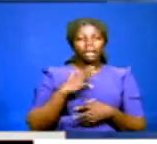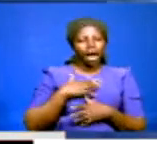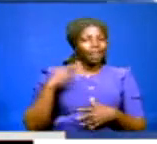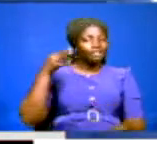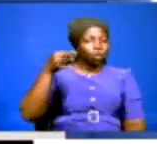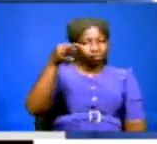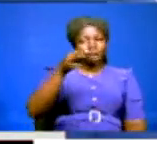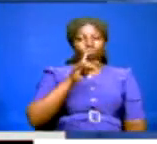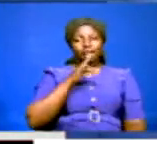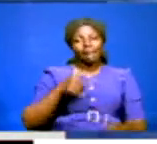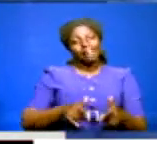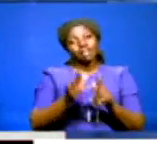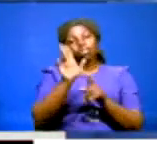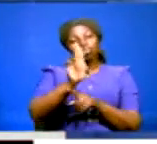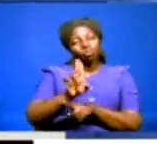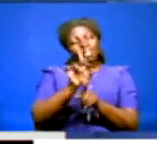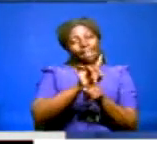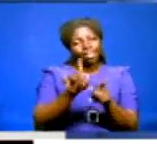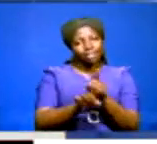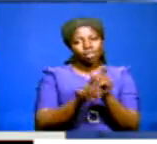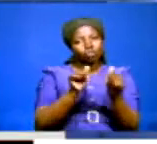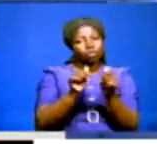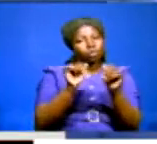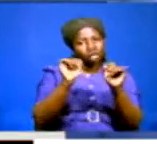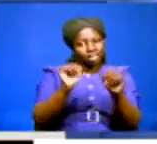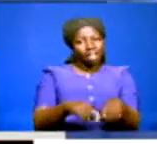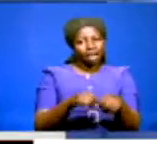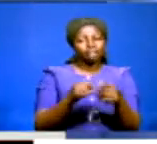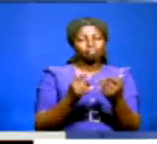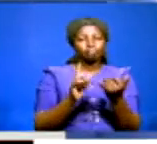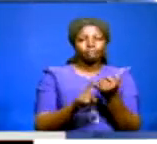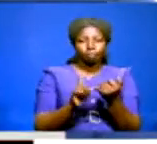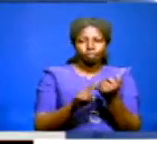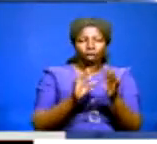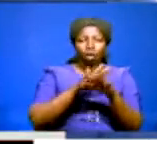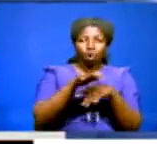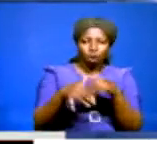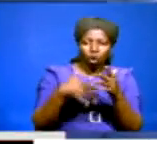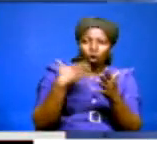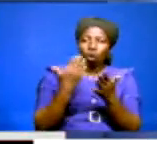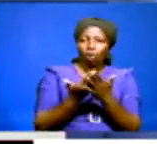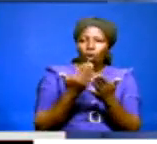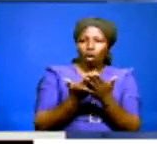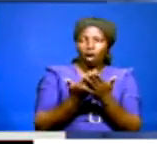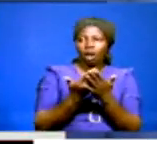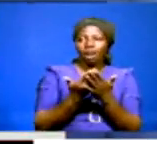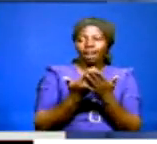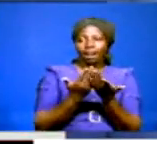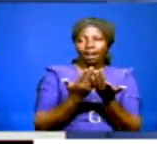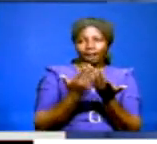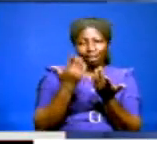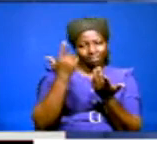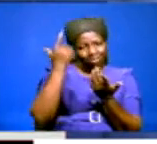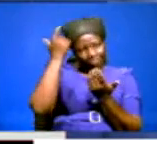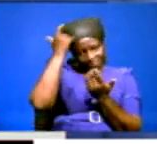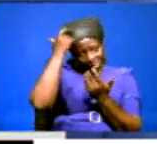back everything that we possibly can in terms of all the intellectual and other capacity